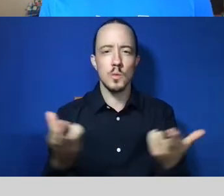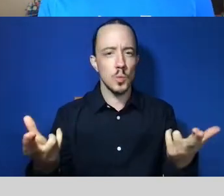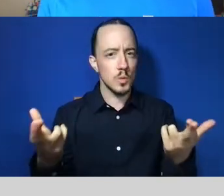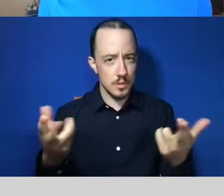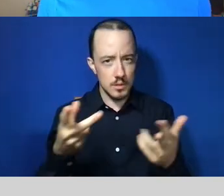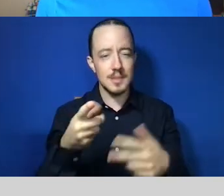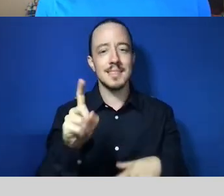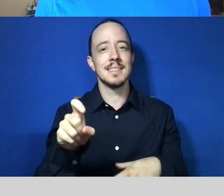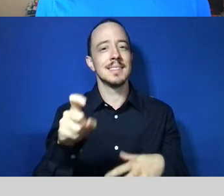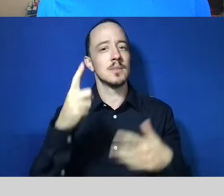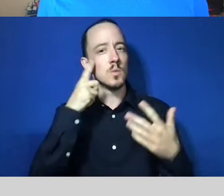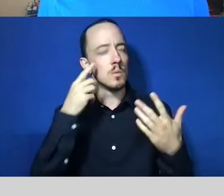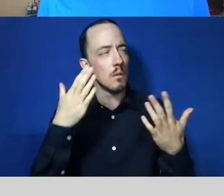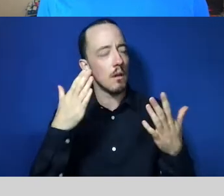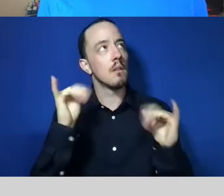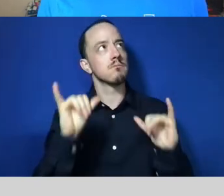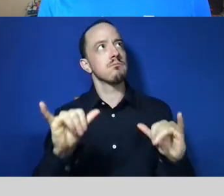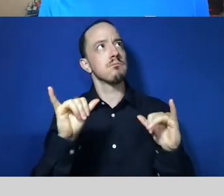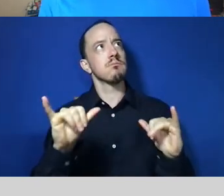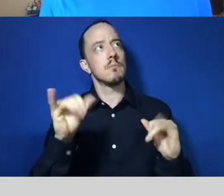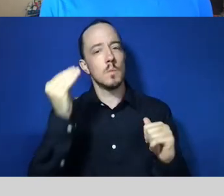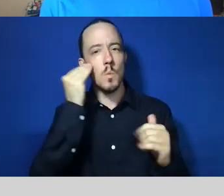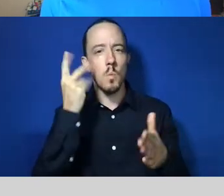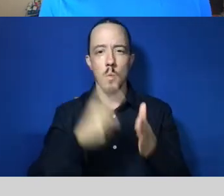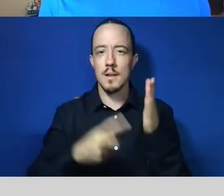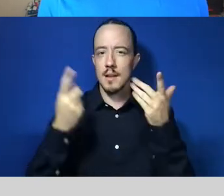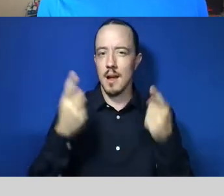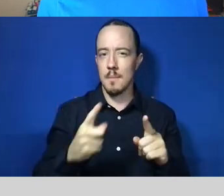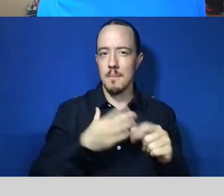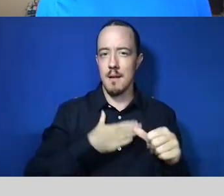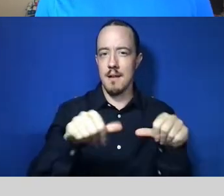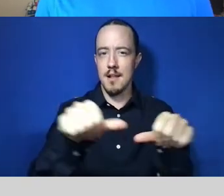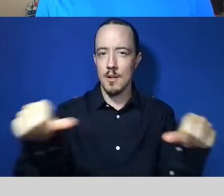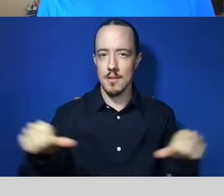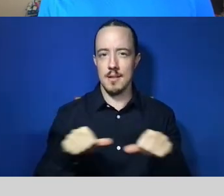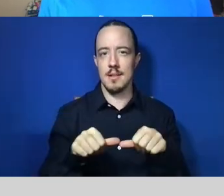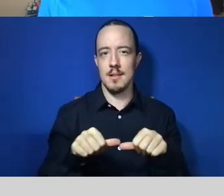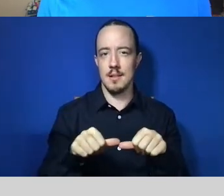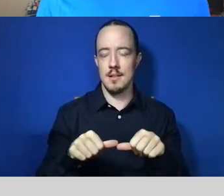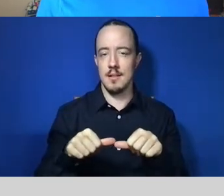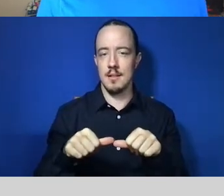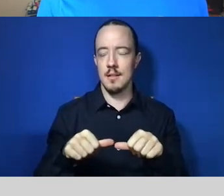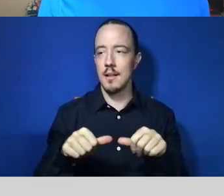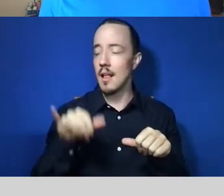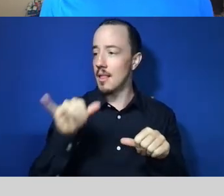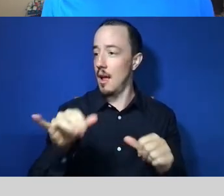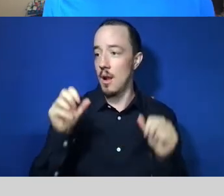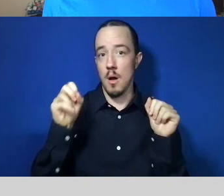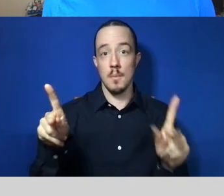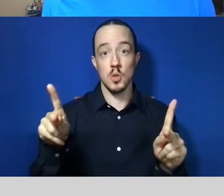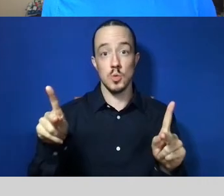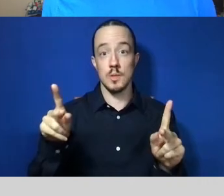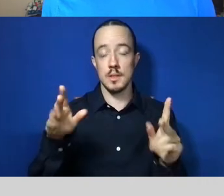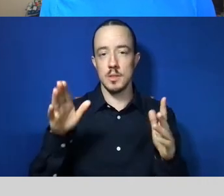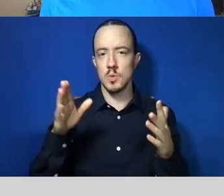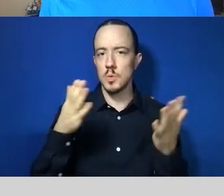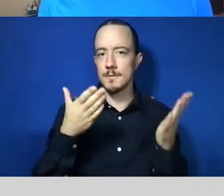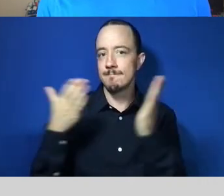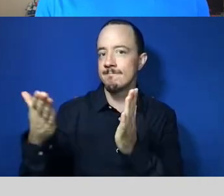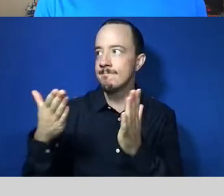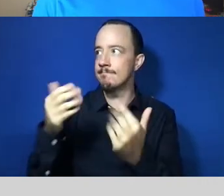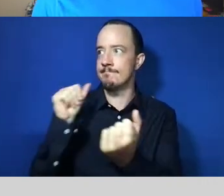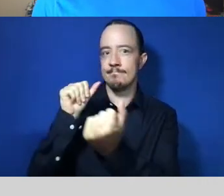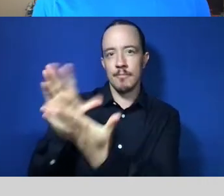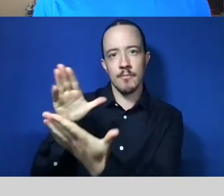provide people with the resources that they need to understand what's happening in their area, to give them an opportunity to bring that information